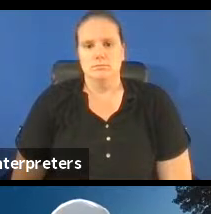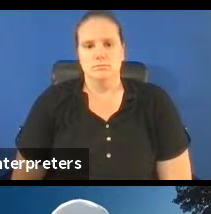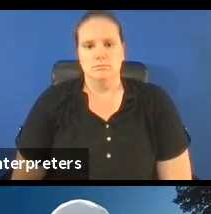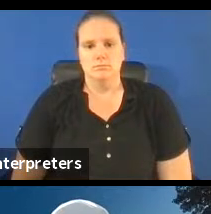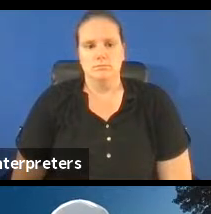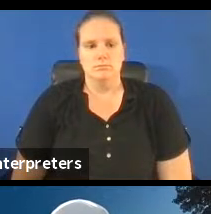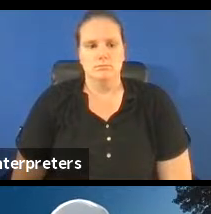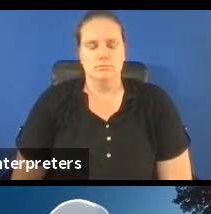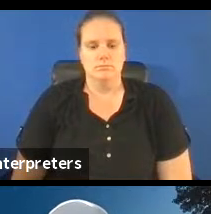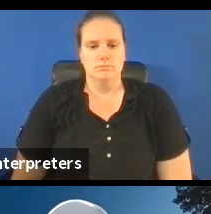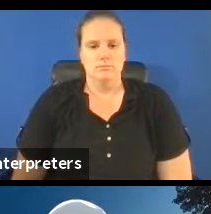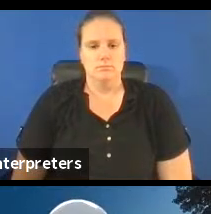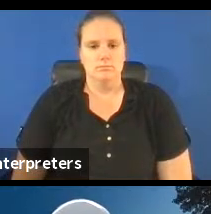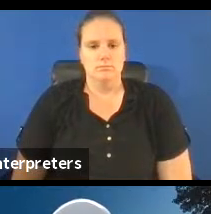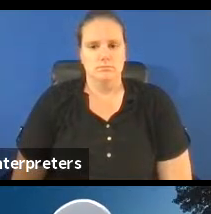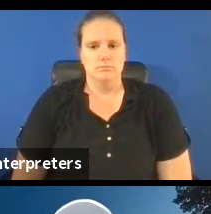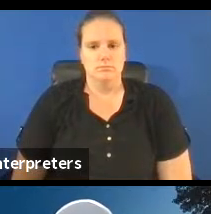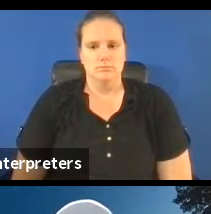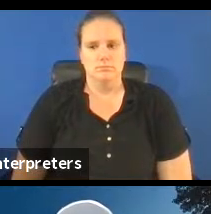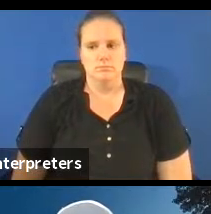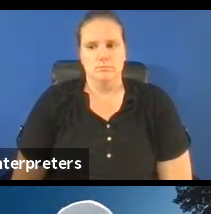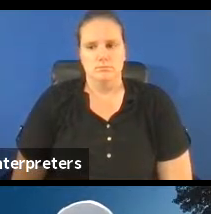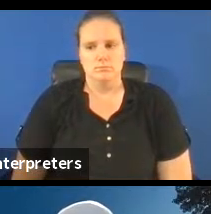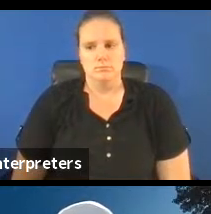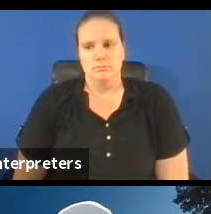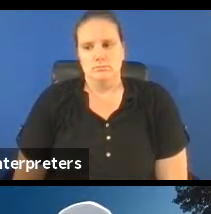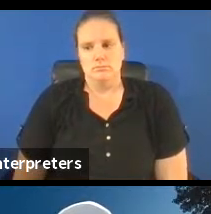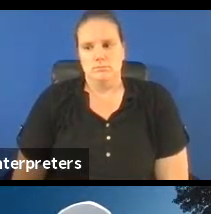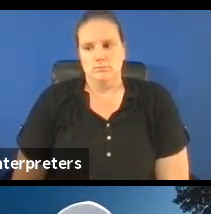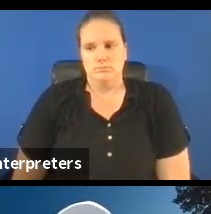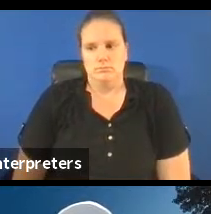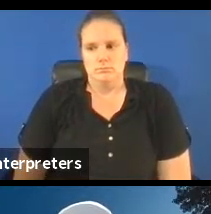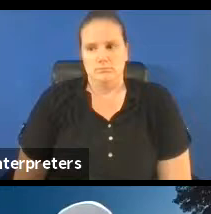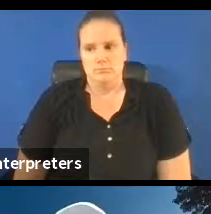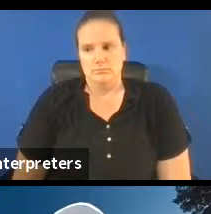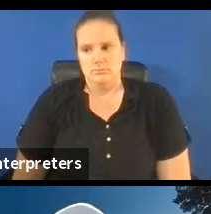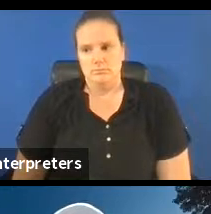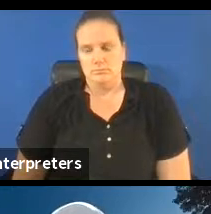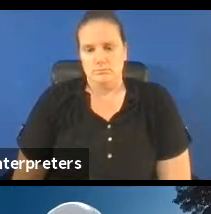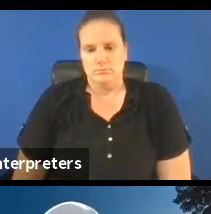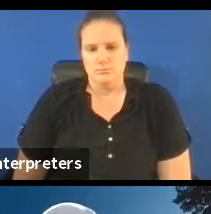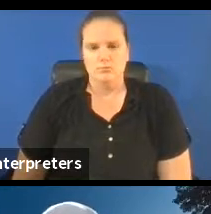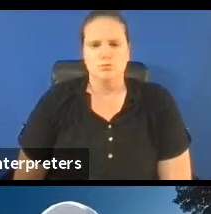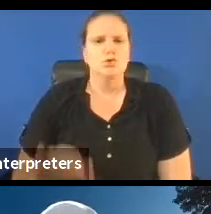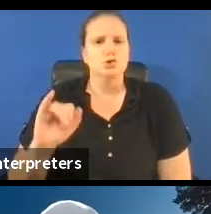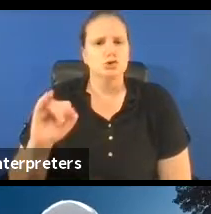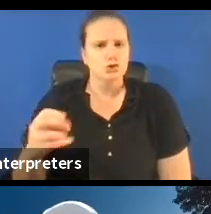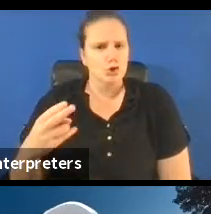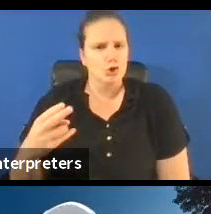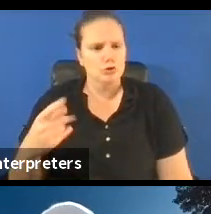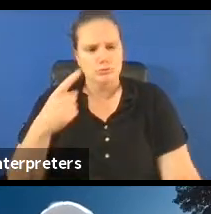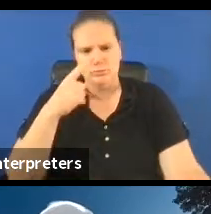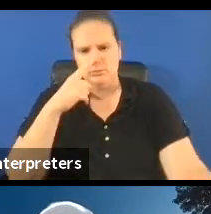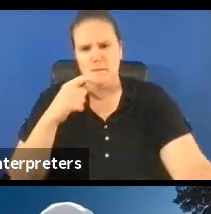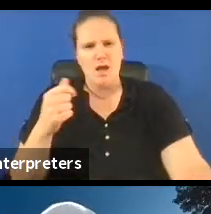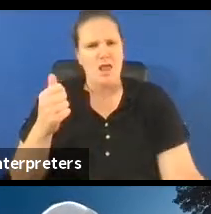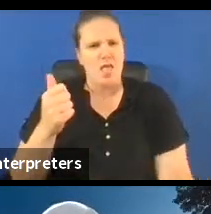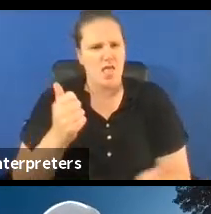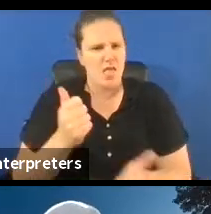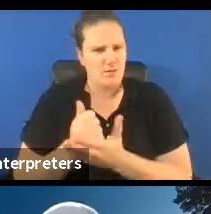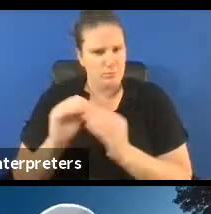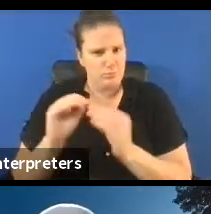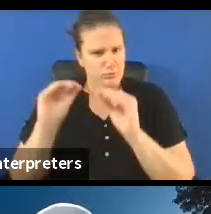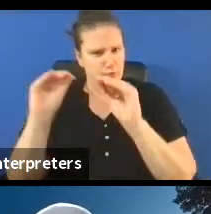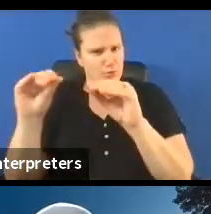What I was thinking then I would do next is, Josh, can you help me just put back up those questions for a